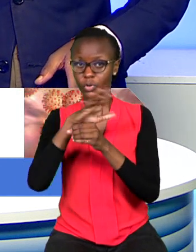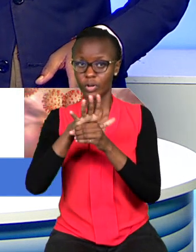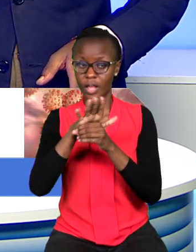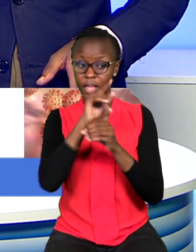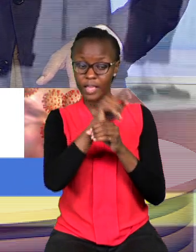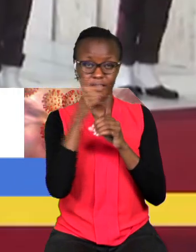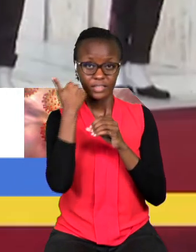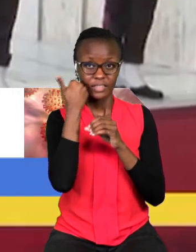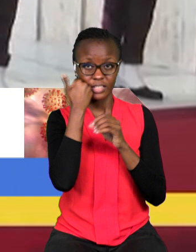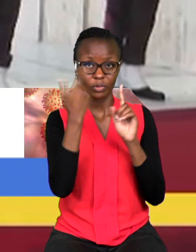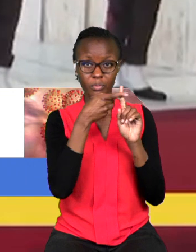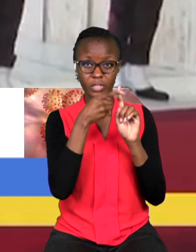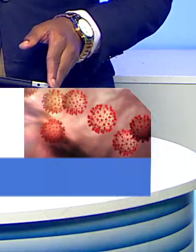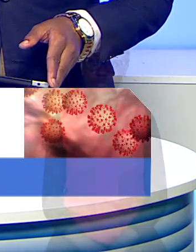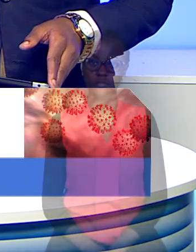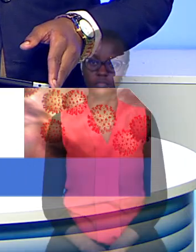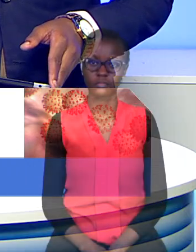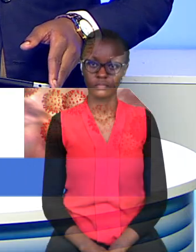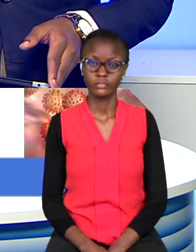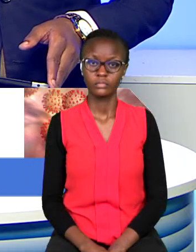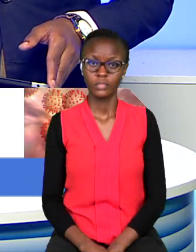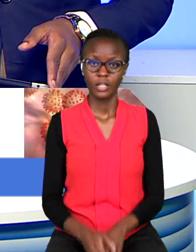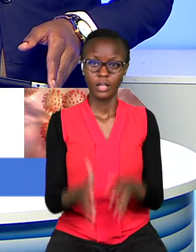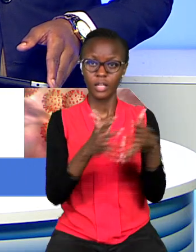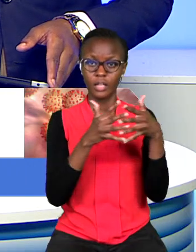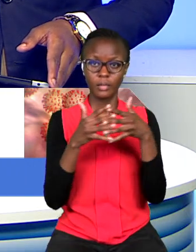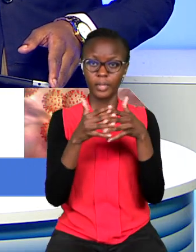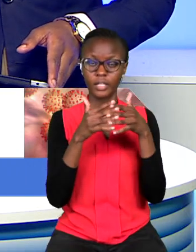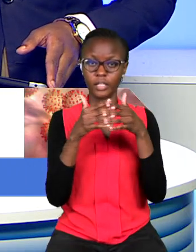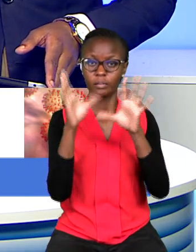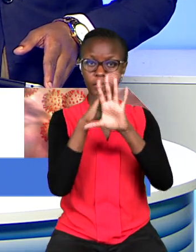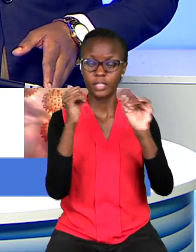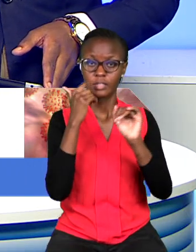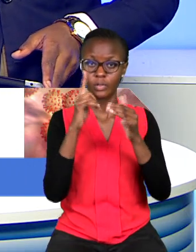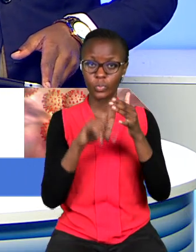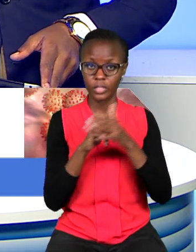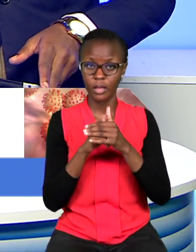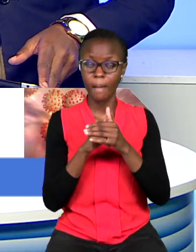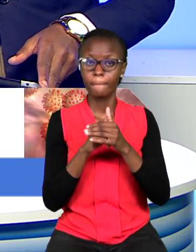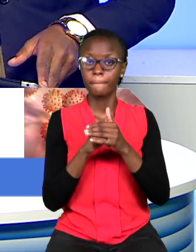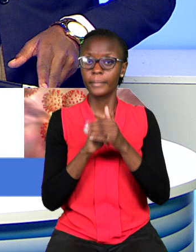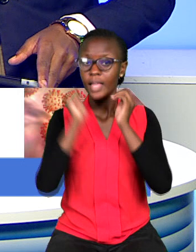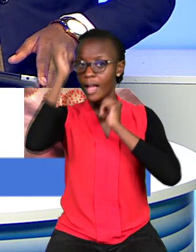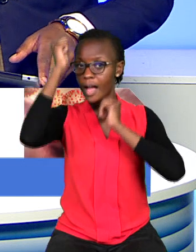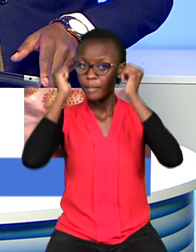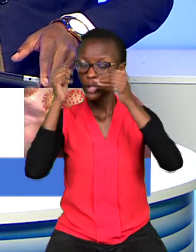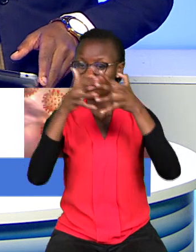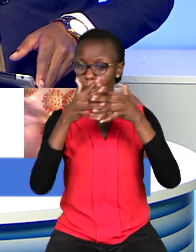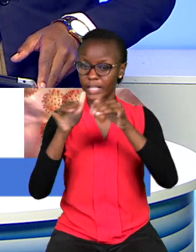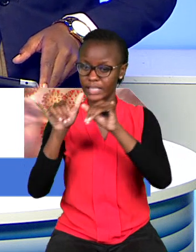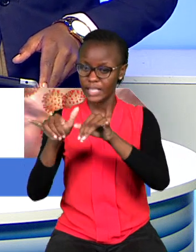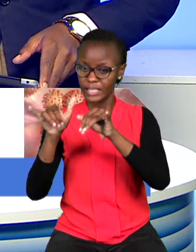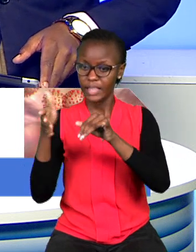positive for the virus at the beginning of the month. U.S. President Joe Biden has said that he will keep troops in Afghanistan until every American